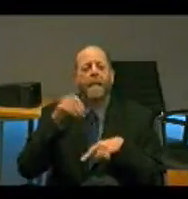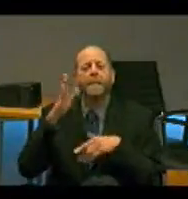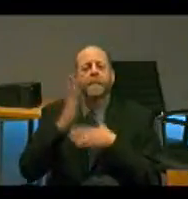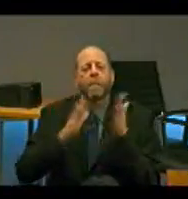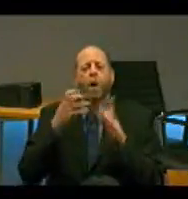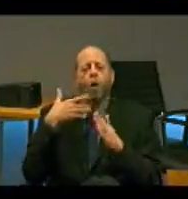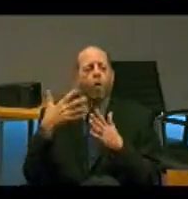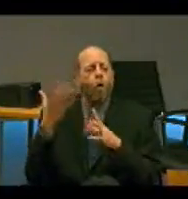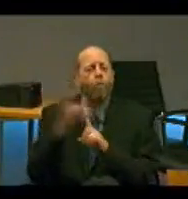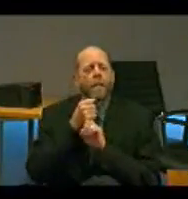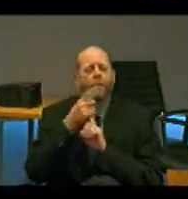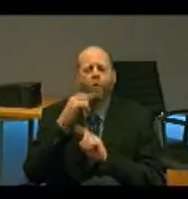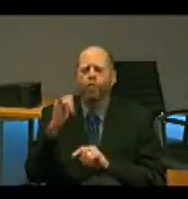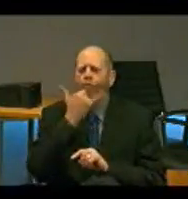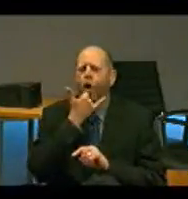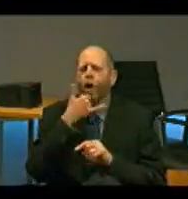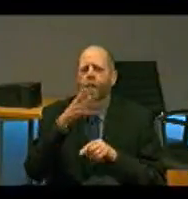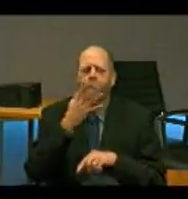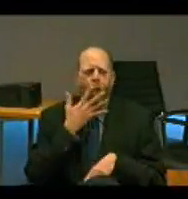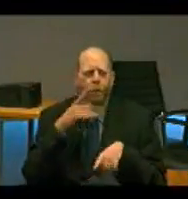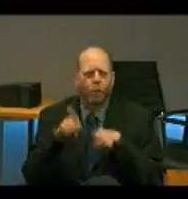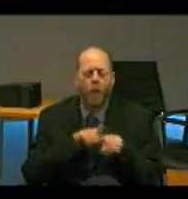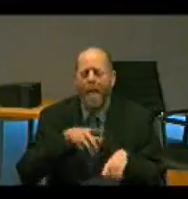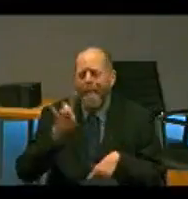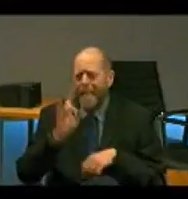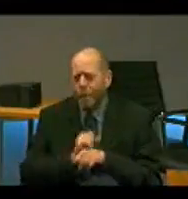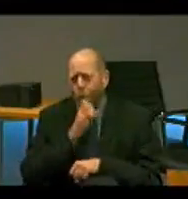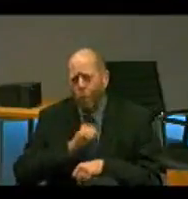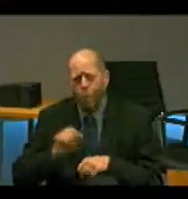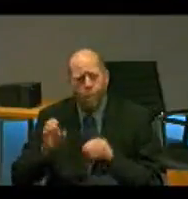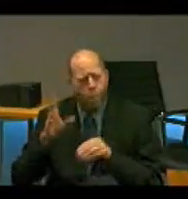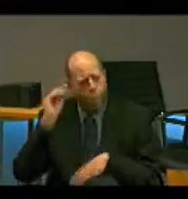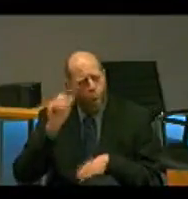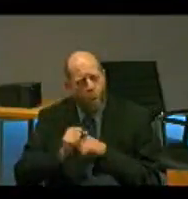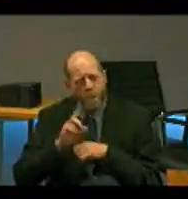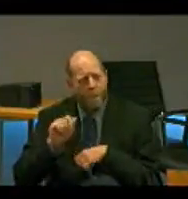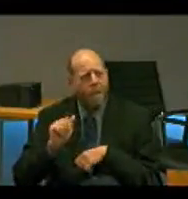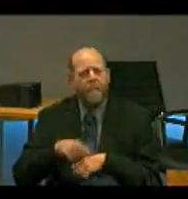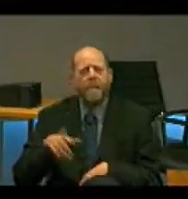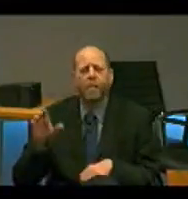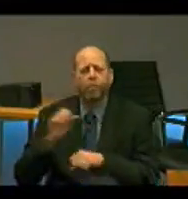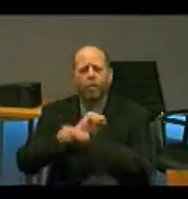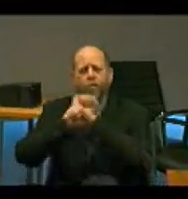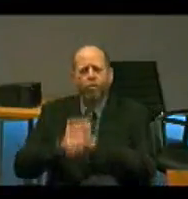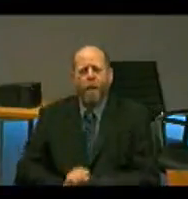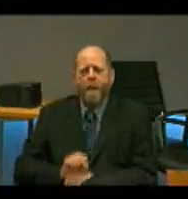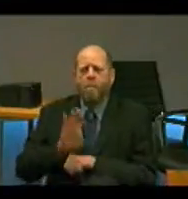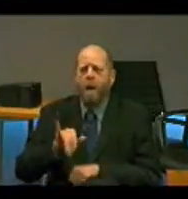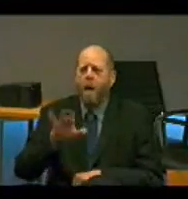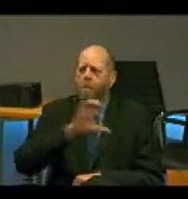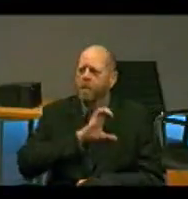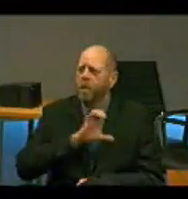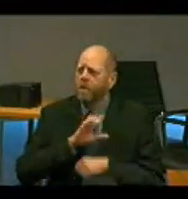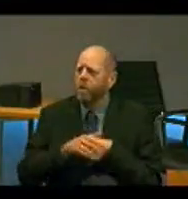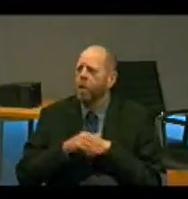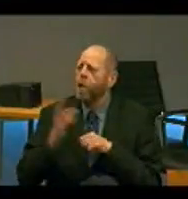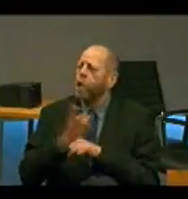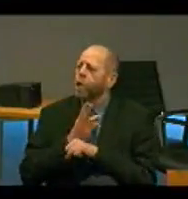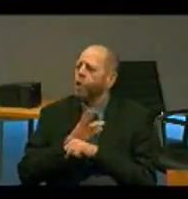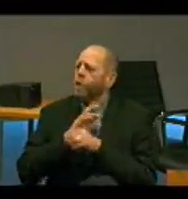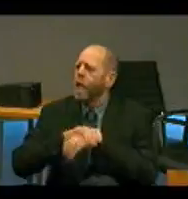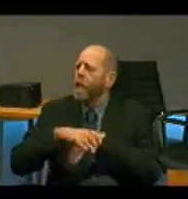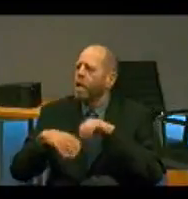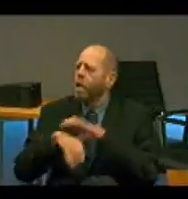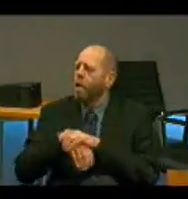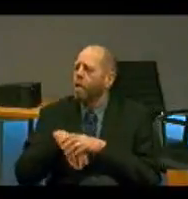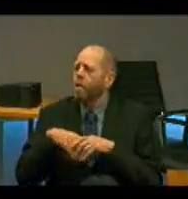arrested for wearing the wrong color socks. An 8-year-old boy with disabilities is restrained by a police officer using handcuffs after